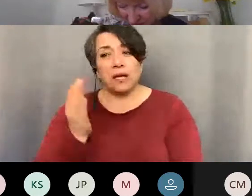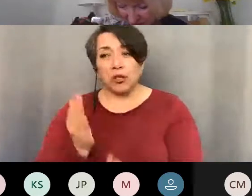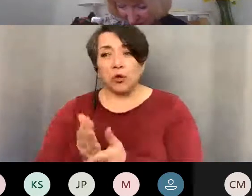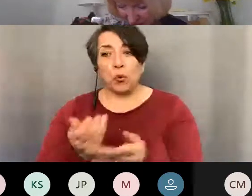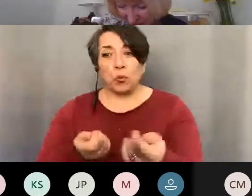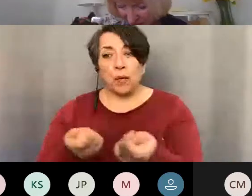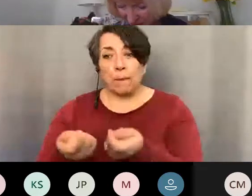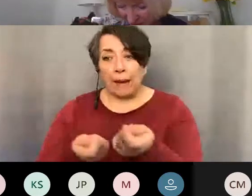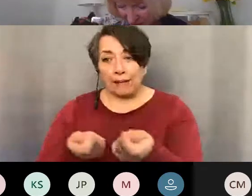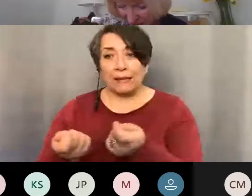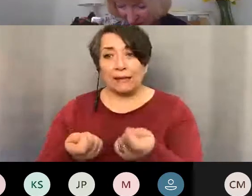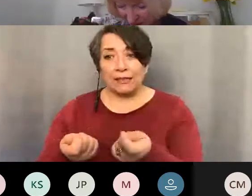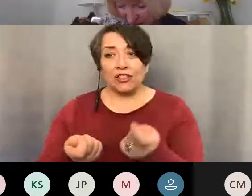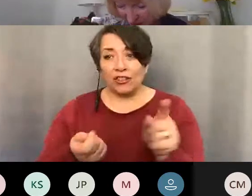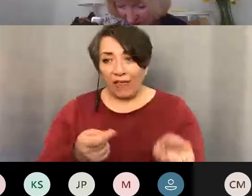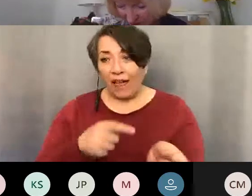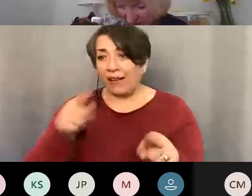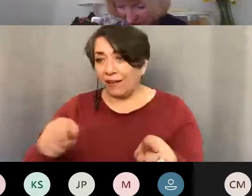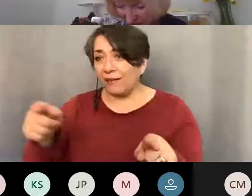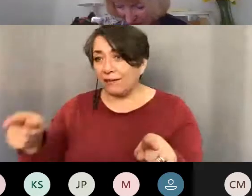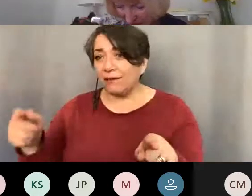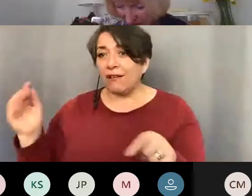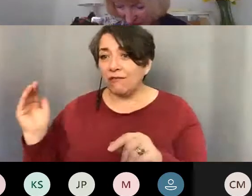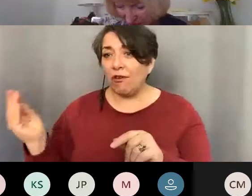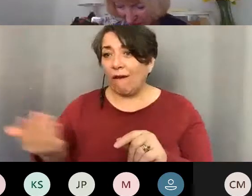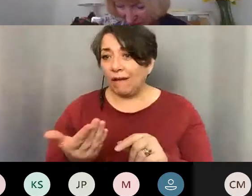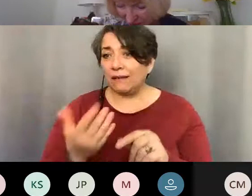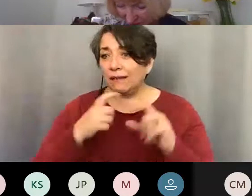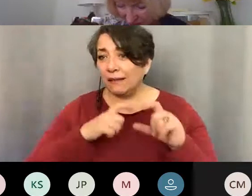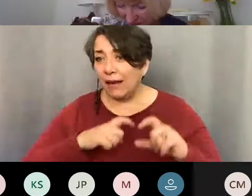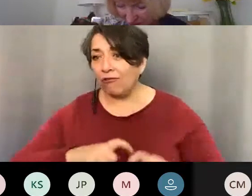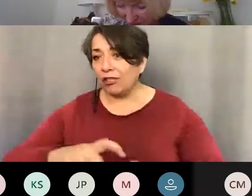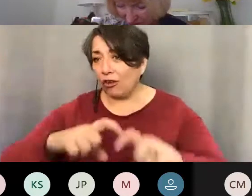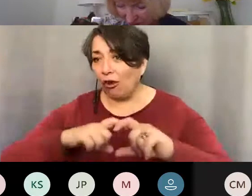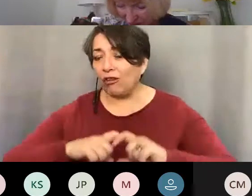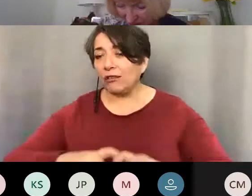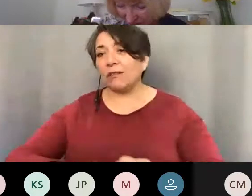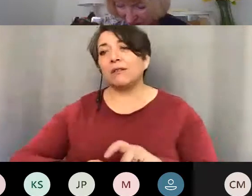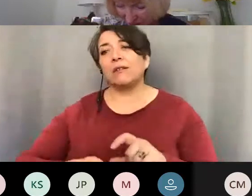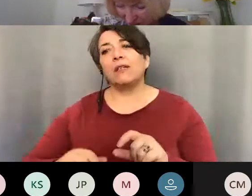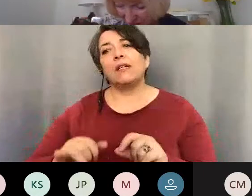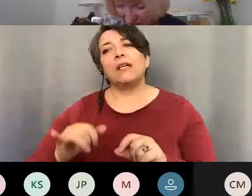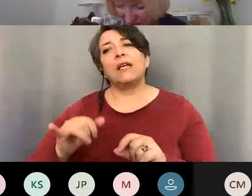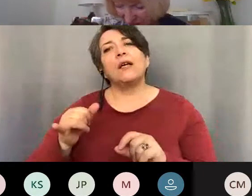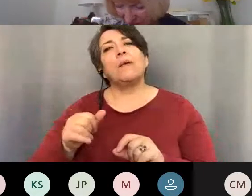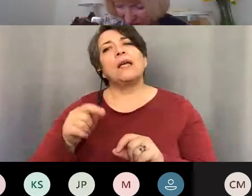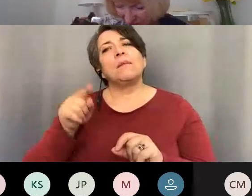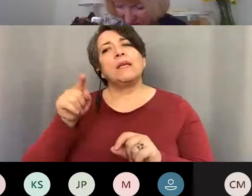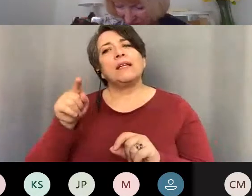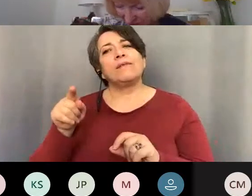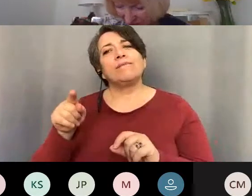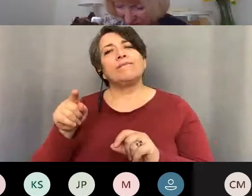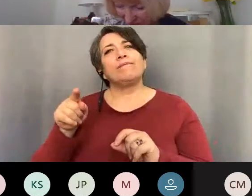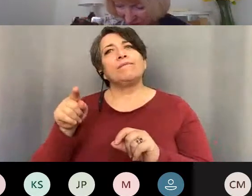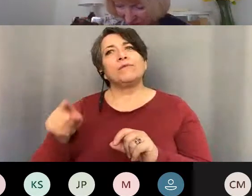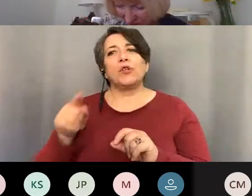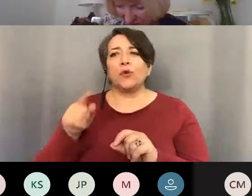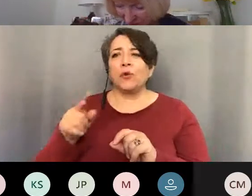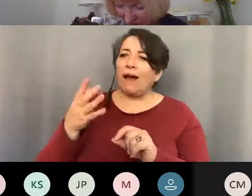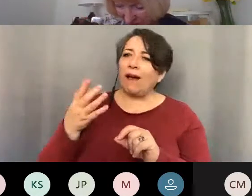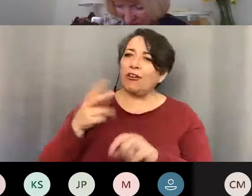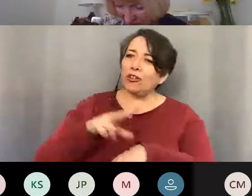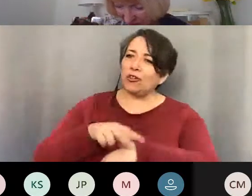that the services keep operating. If you were in a particular specialty area, only a certain number of